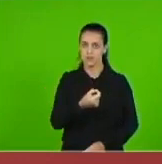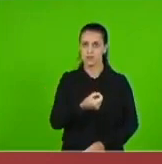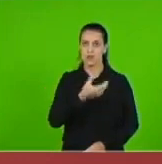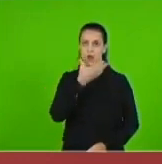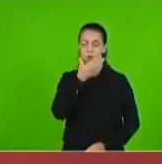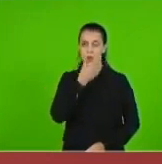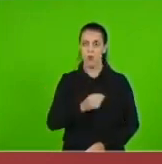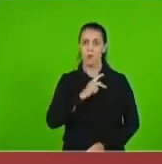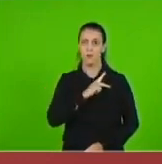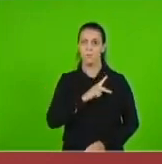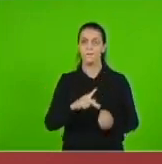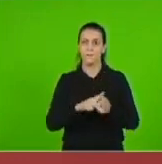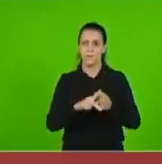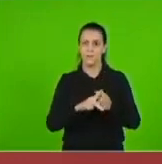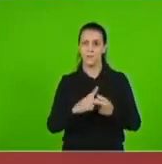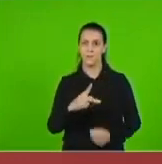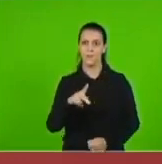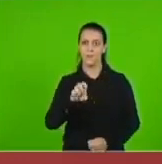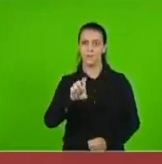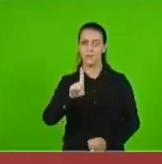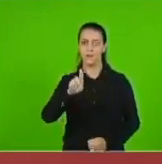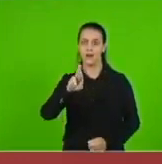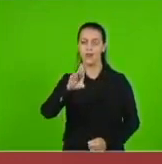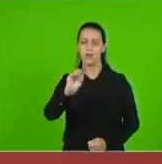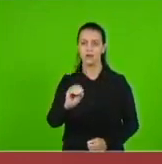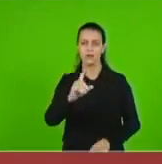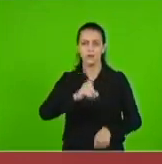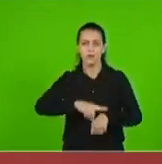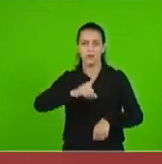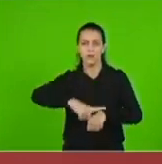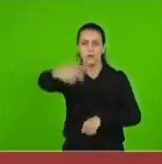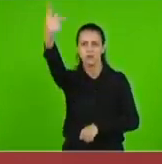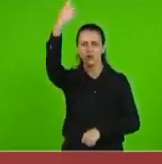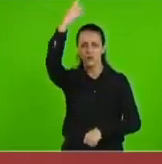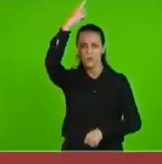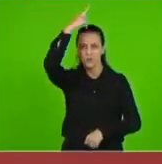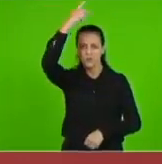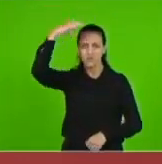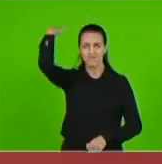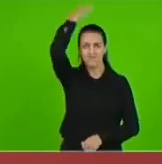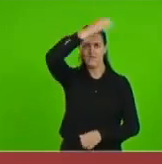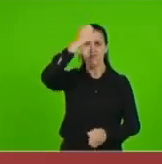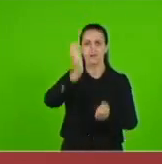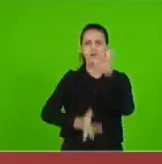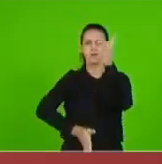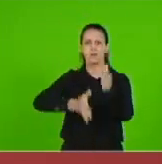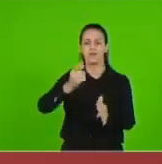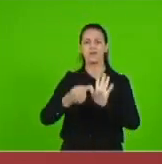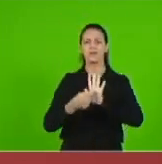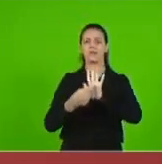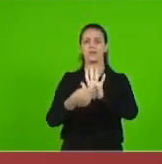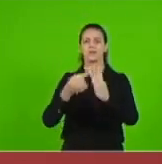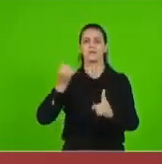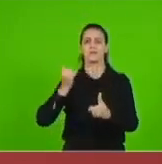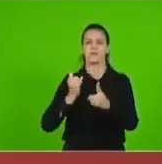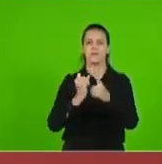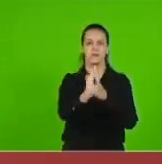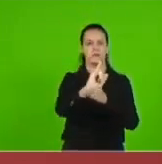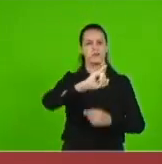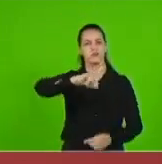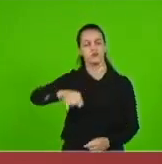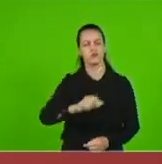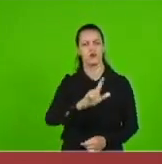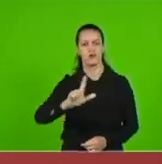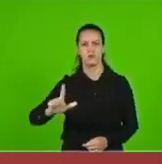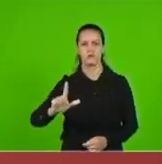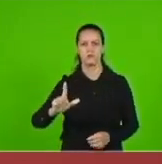Apostle Peter in the Pentecost in Acts, he emphasized the prophecy of Joel with a highlight to